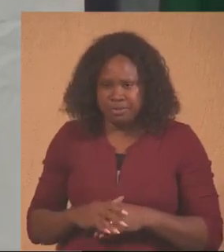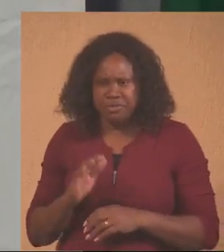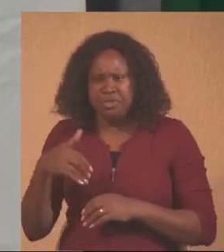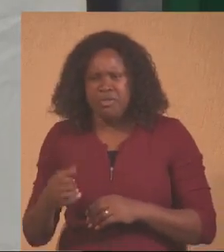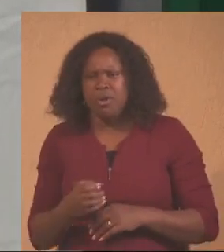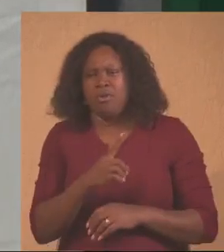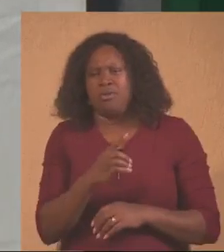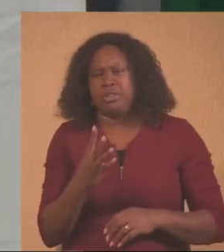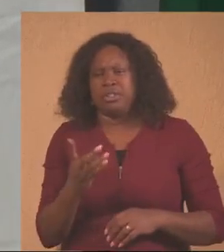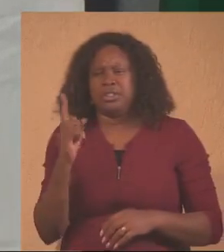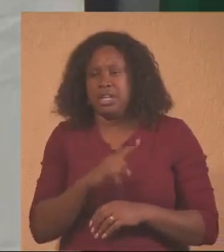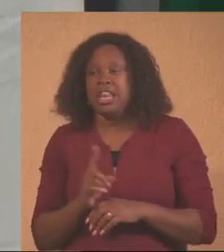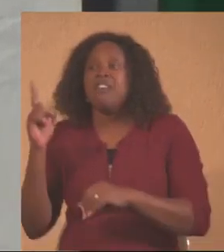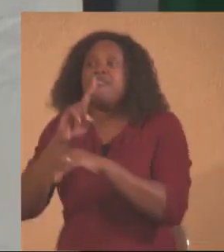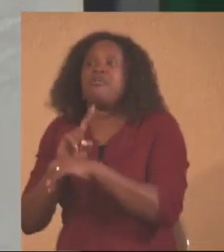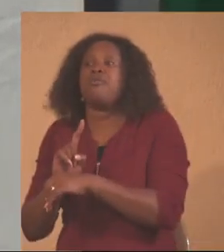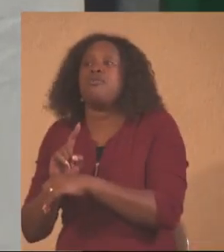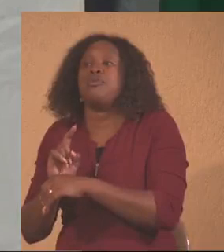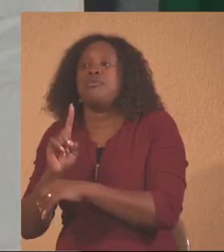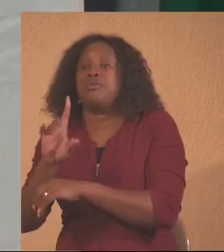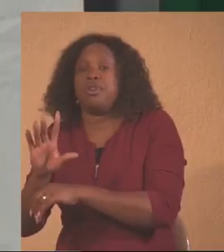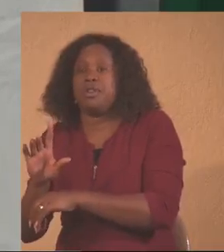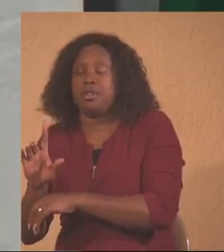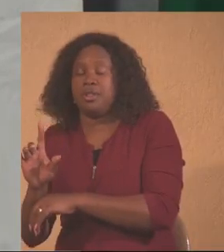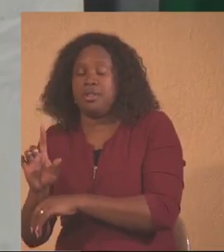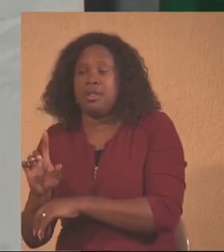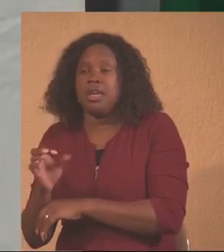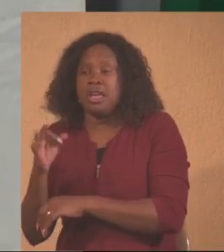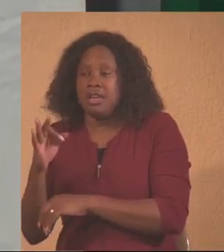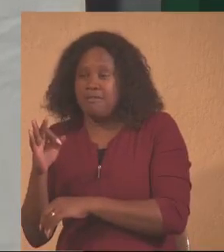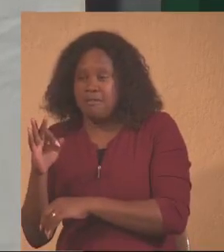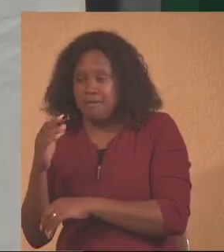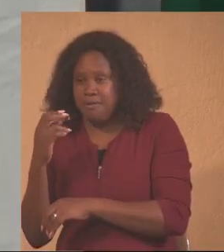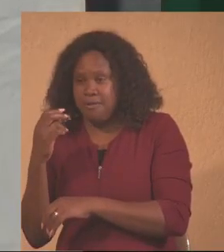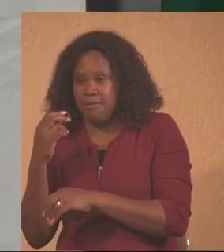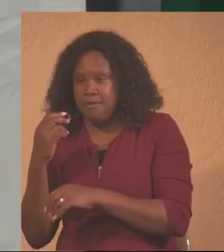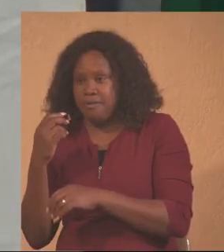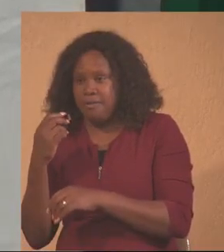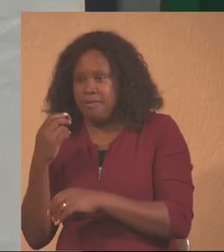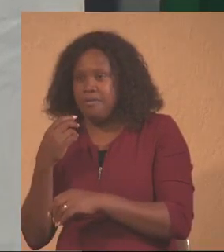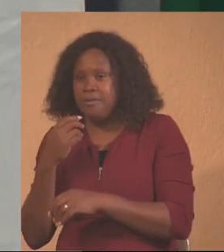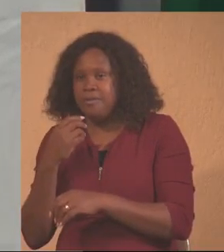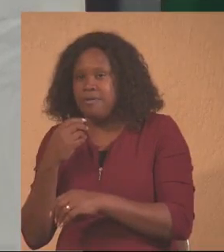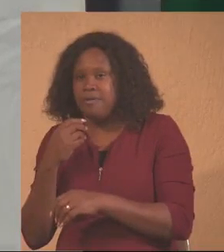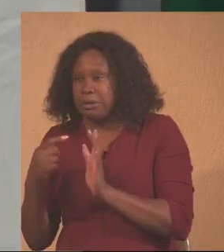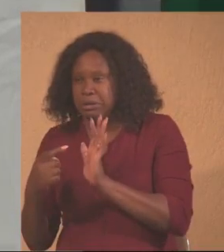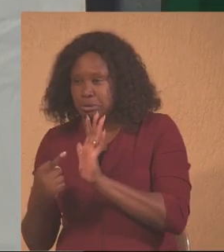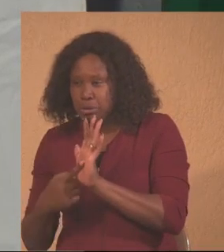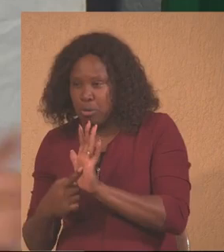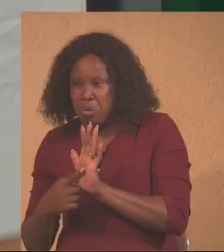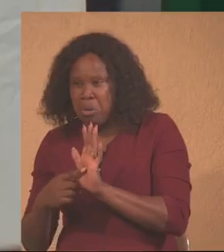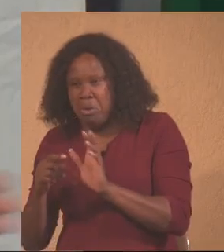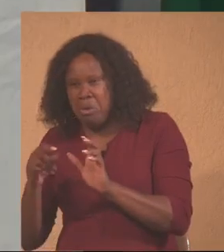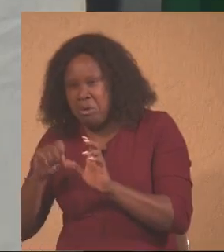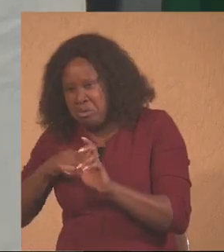15th day, if you do not present with any signs and symptoms, then they are being released and issued with a